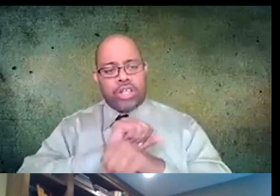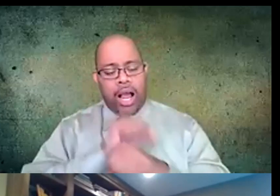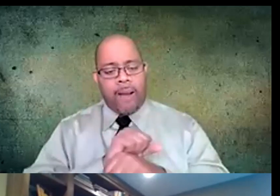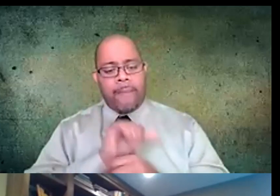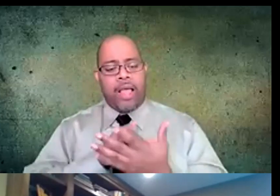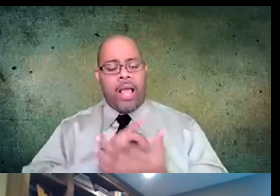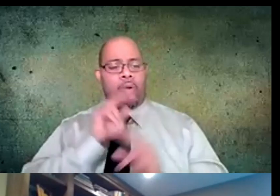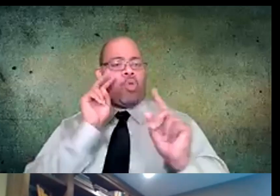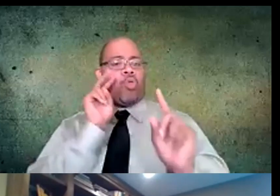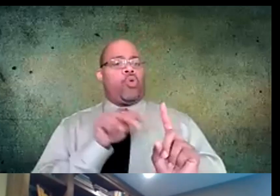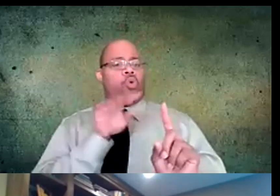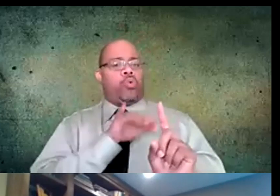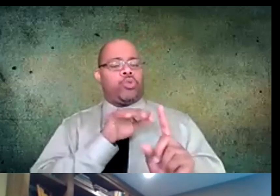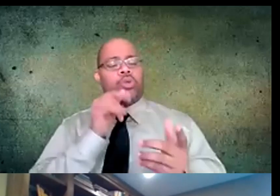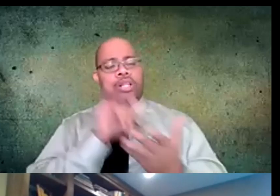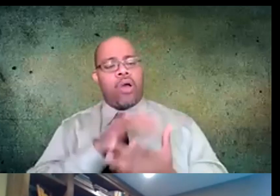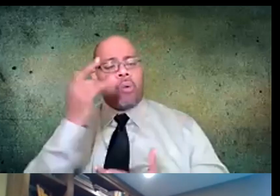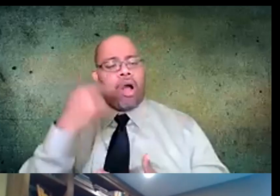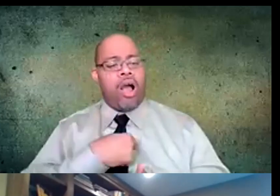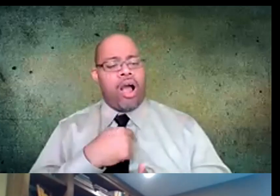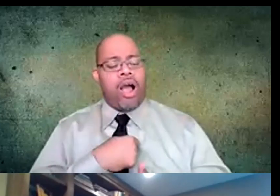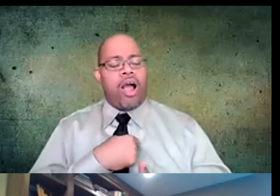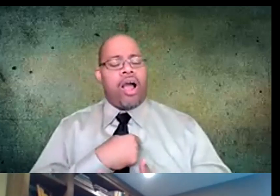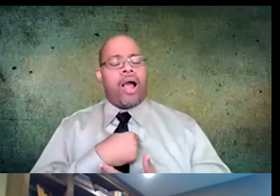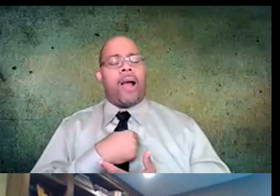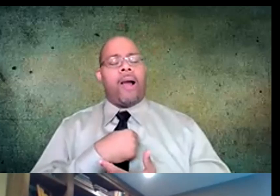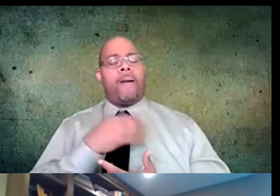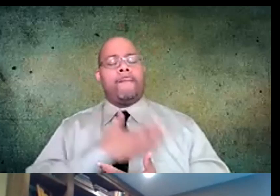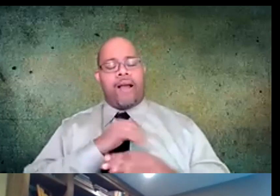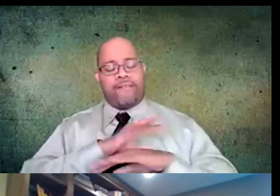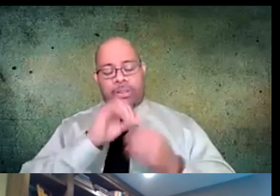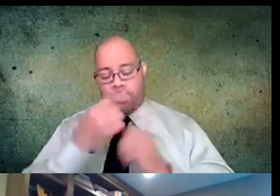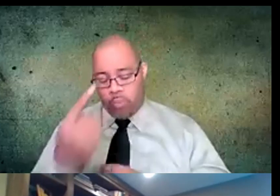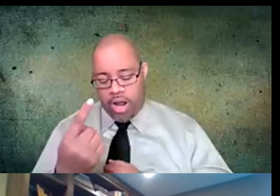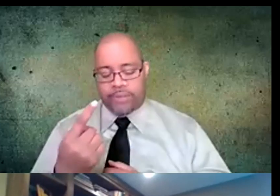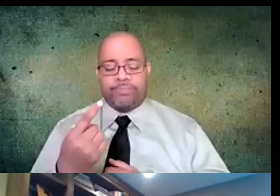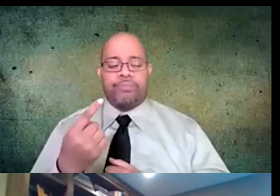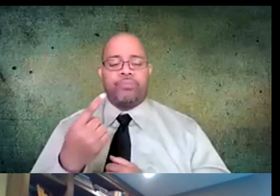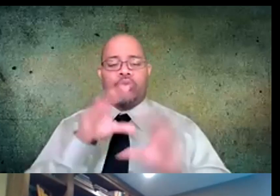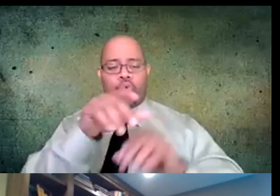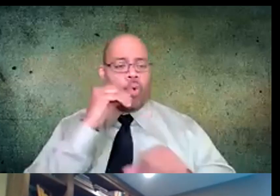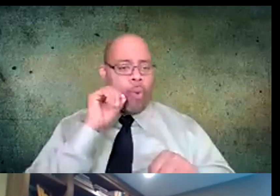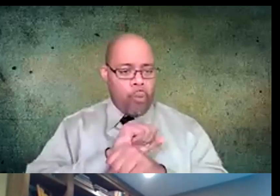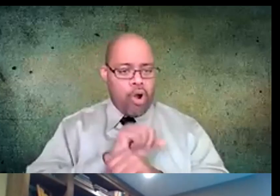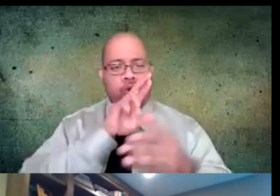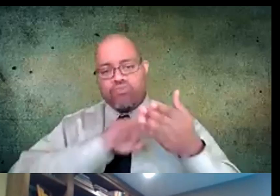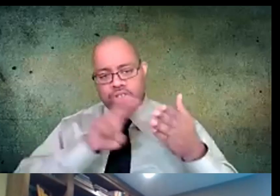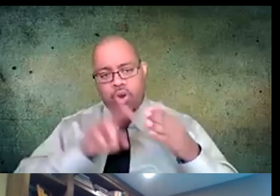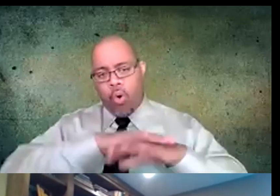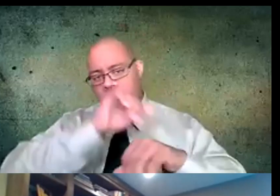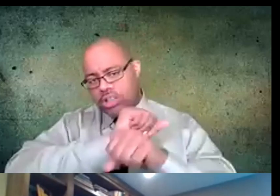I'm looking at, right? So that's why my advice number one is do your homework, research on the